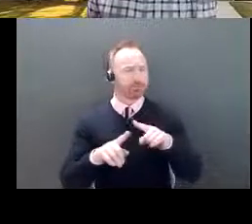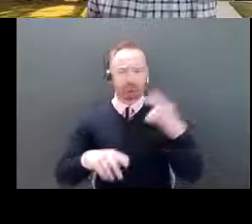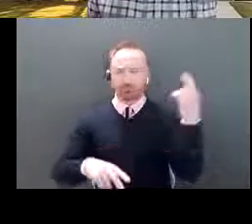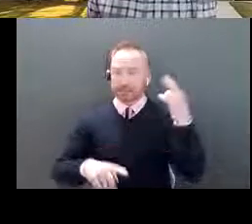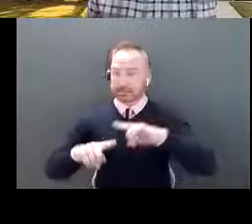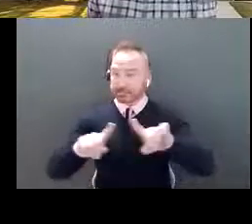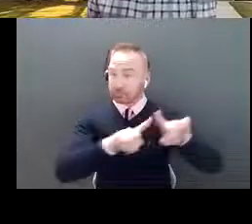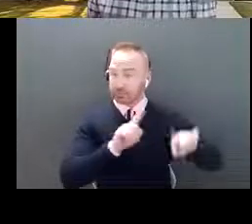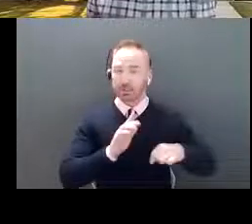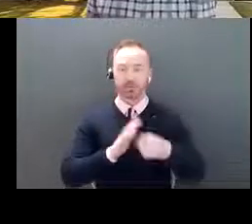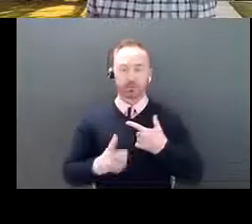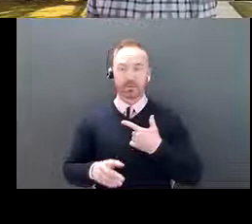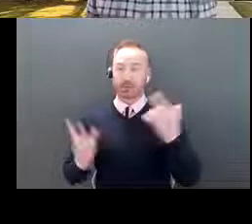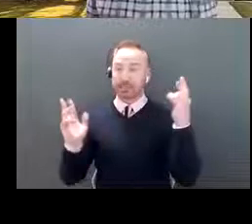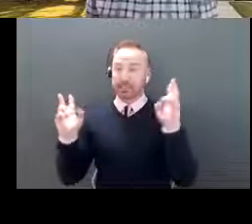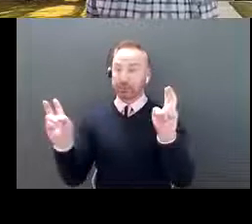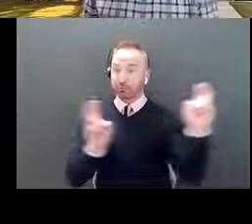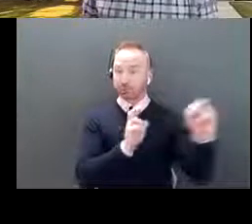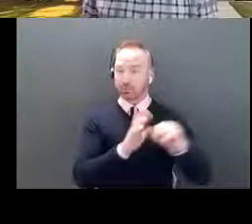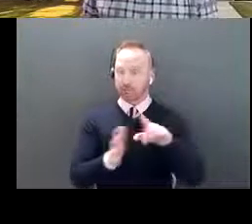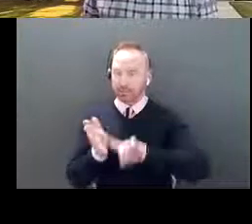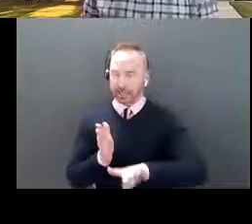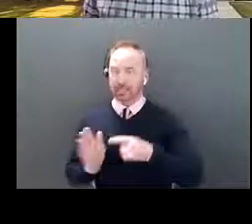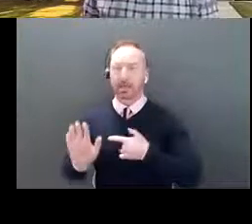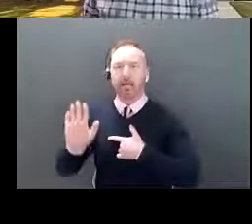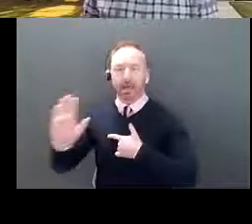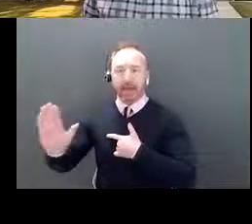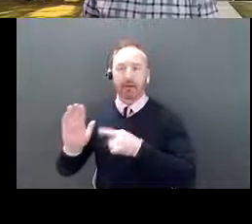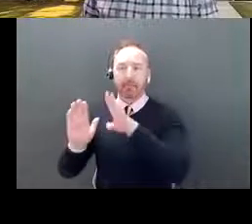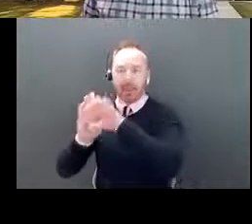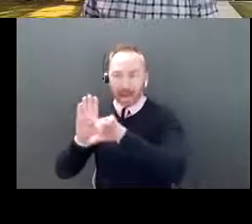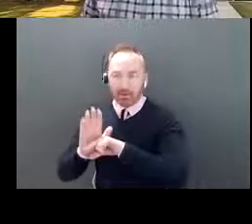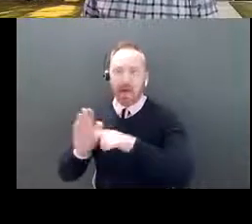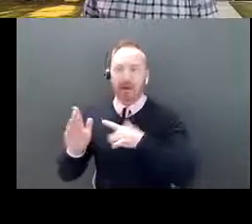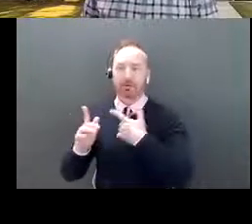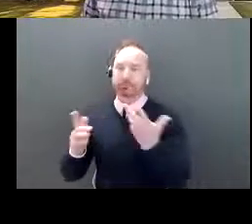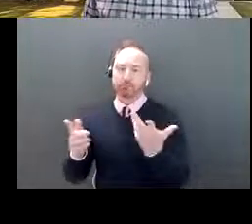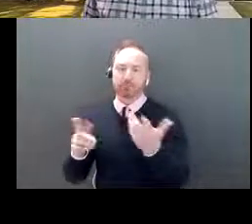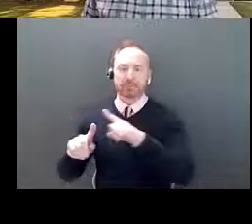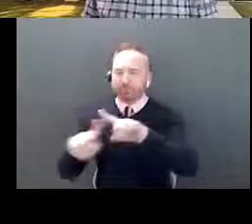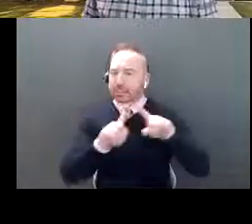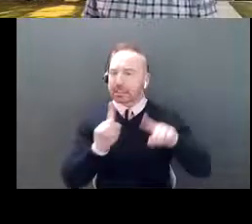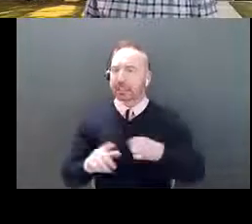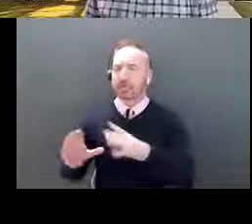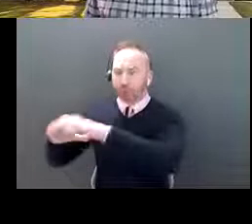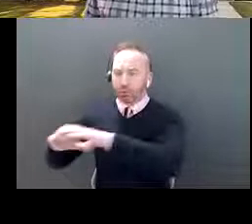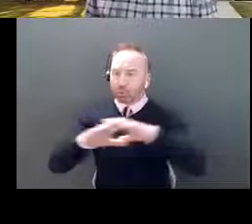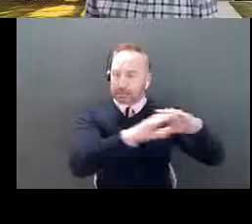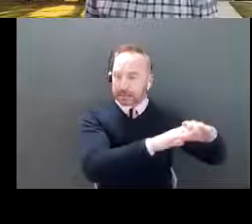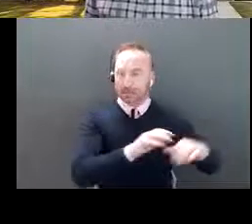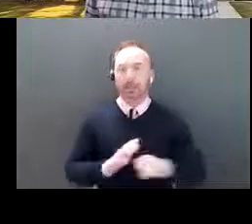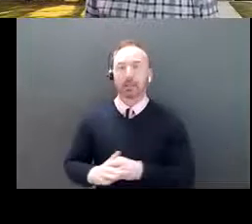at was background from different vulnerable populations. We looked at